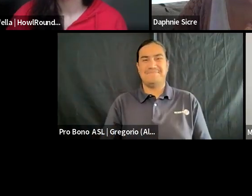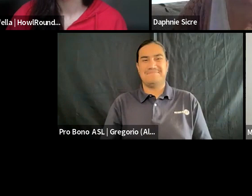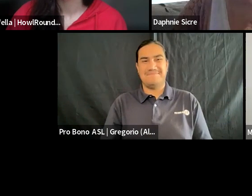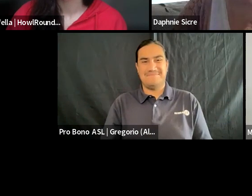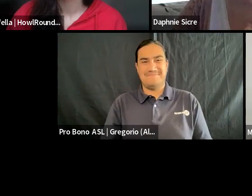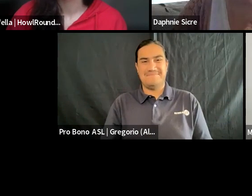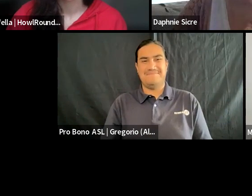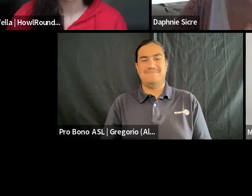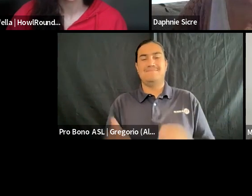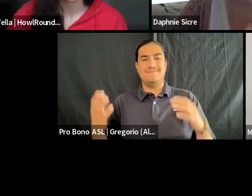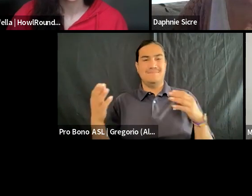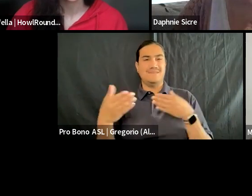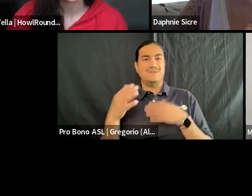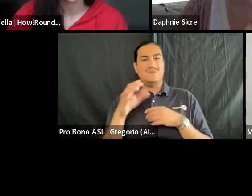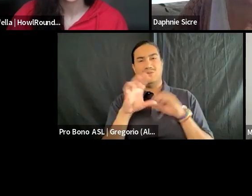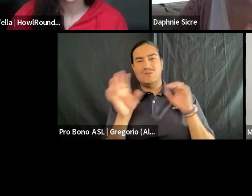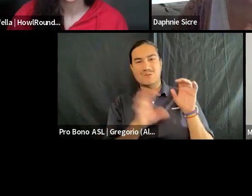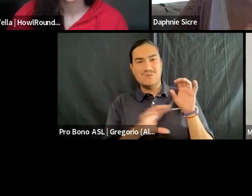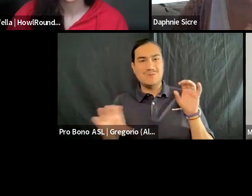The Zoom.